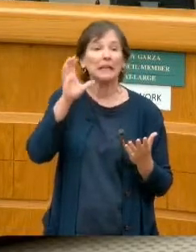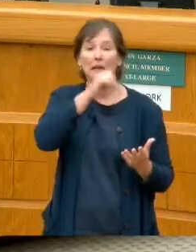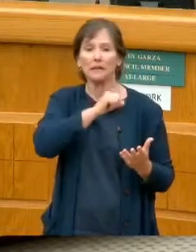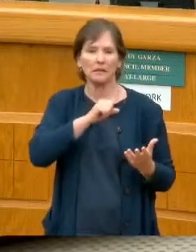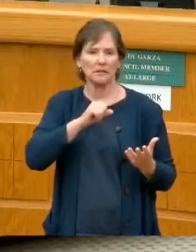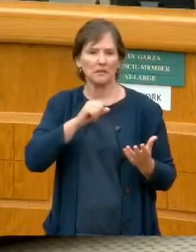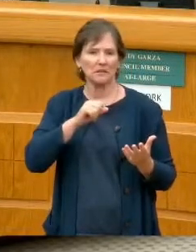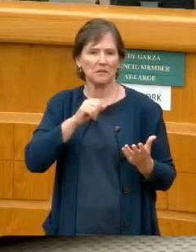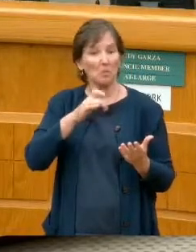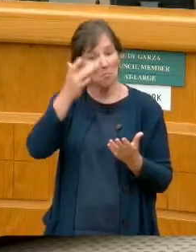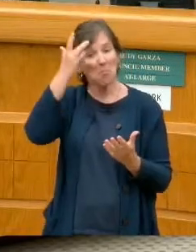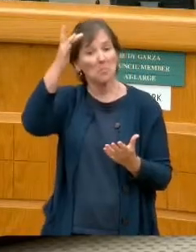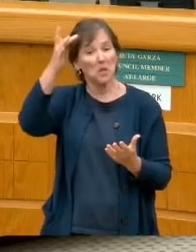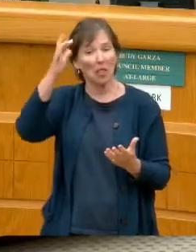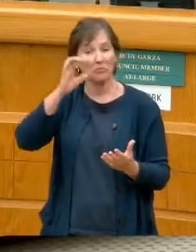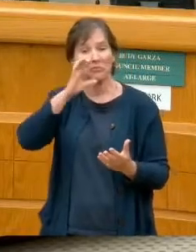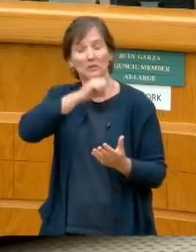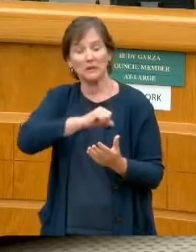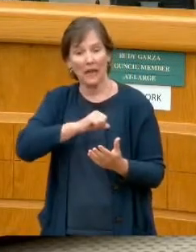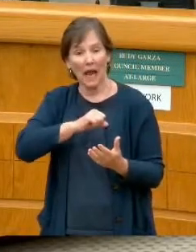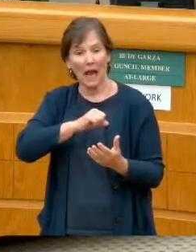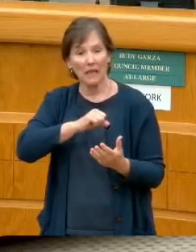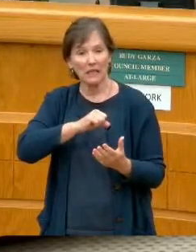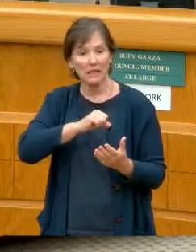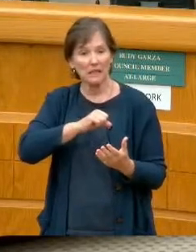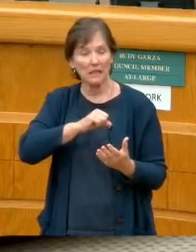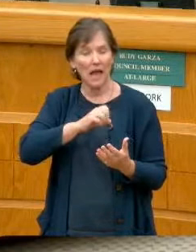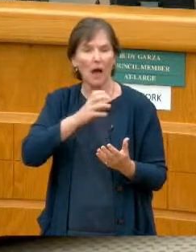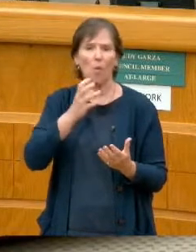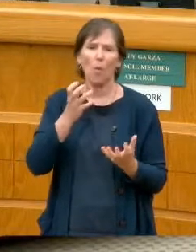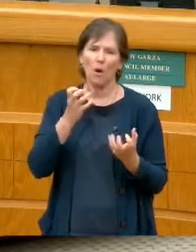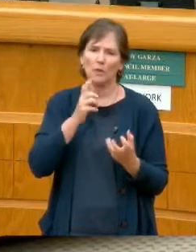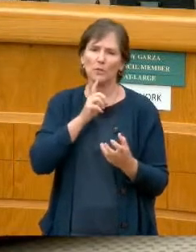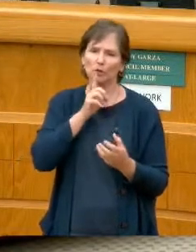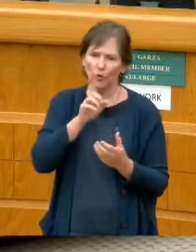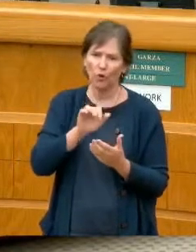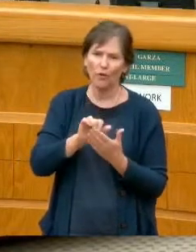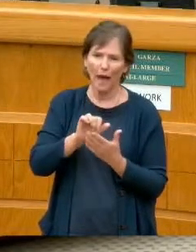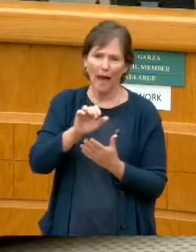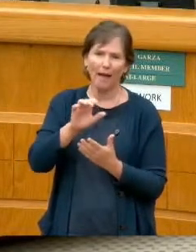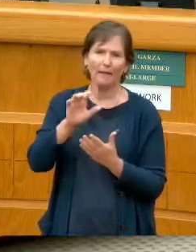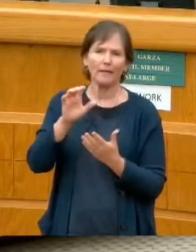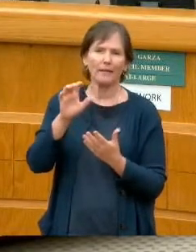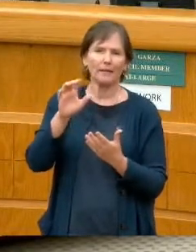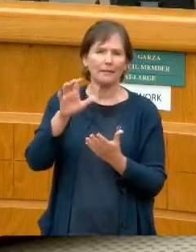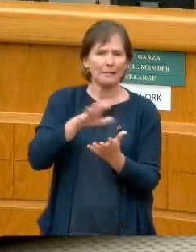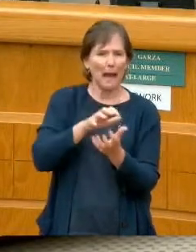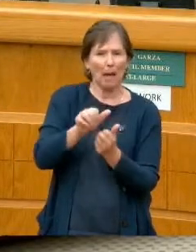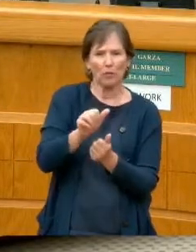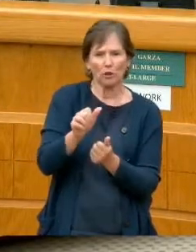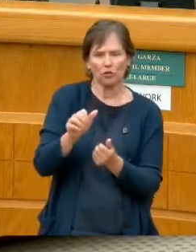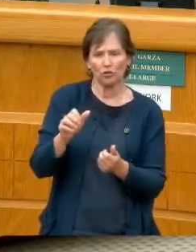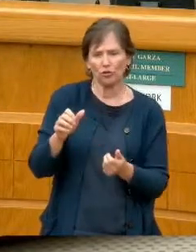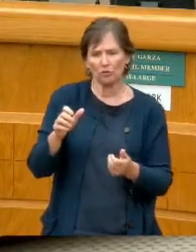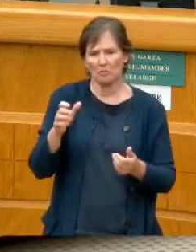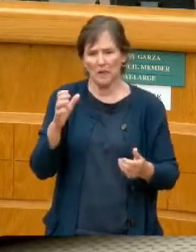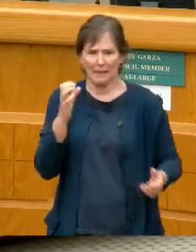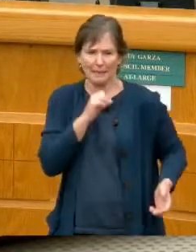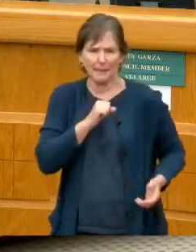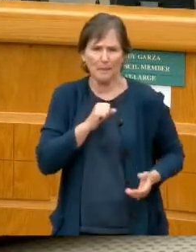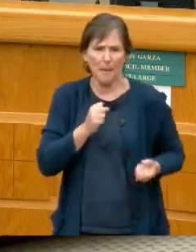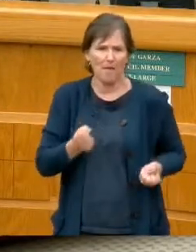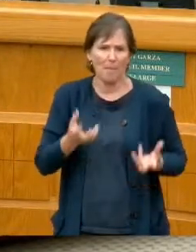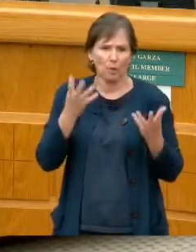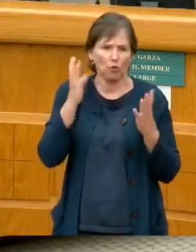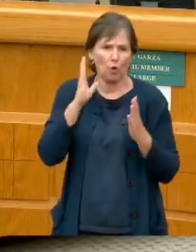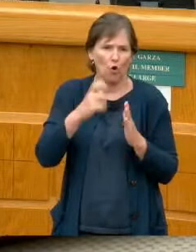make certain that that number, along with all other damage assessments inside the county, including the city of Corpus Christi, and